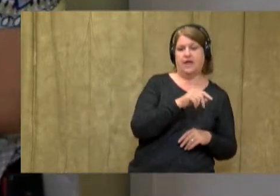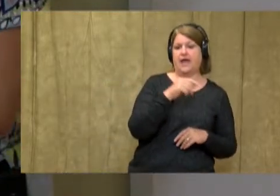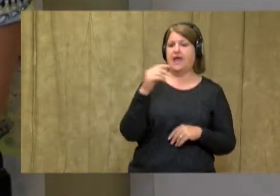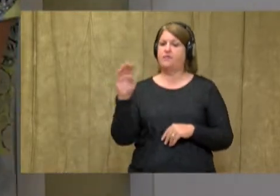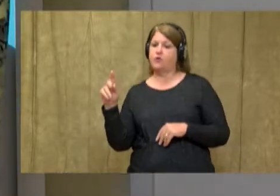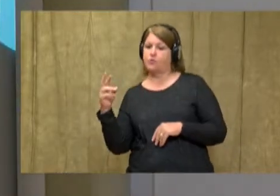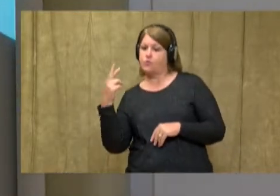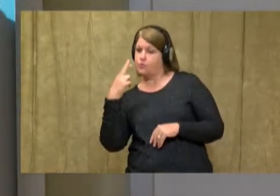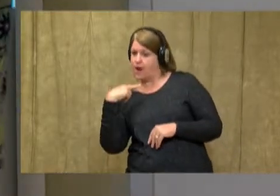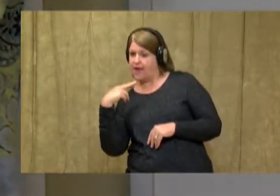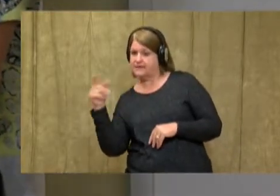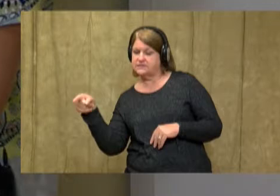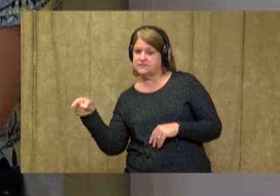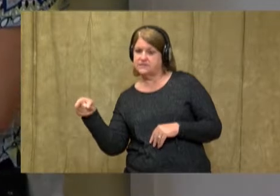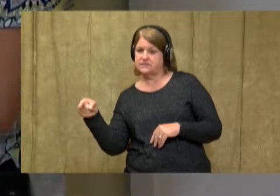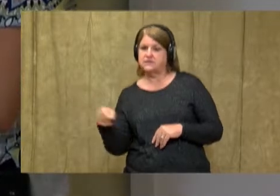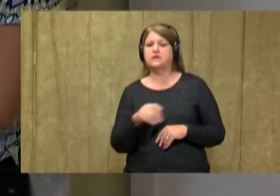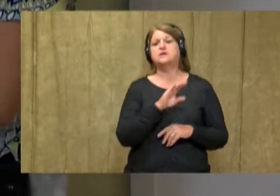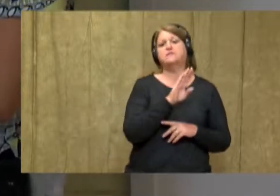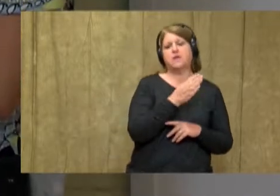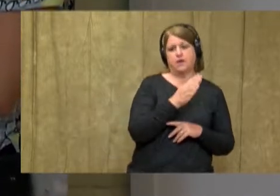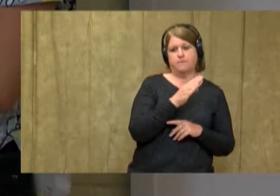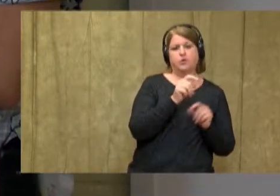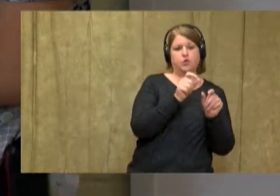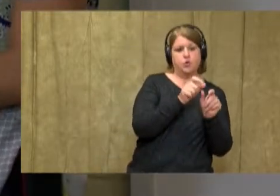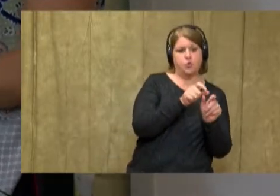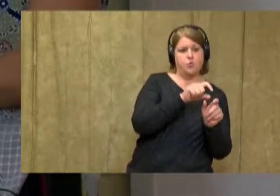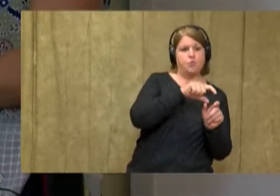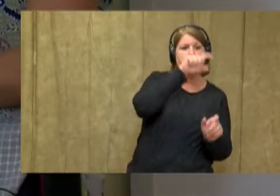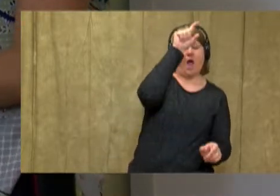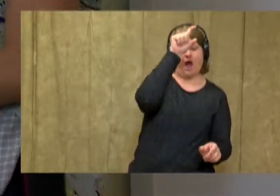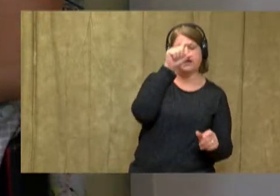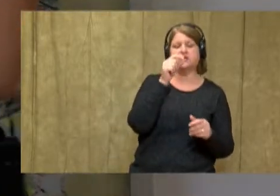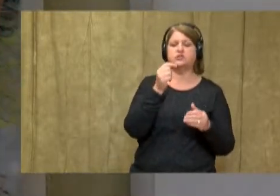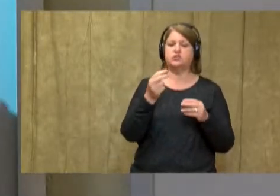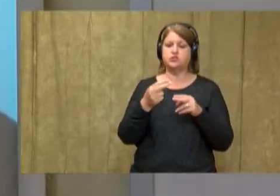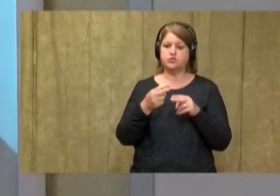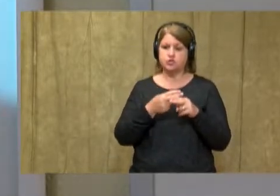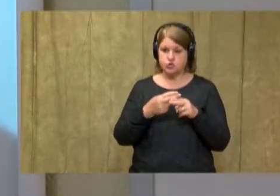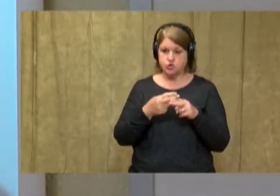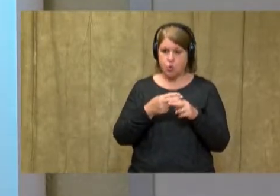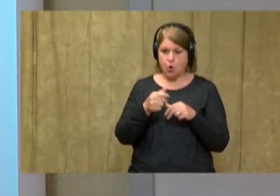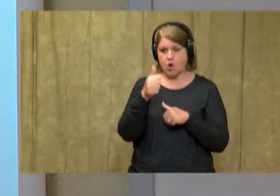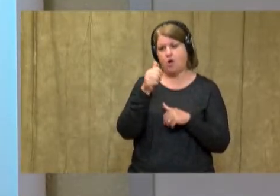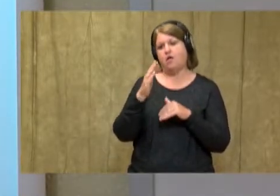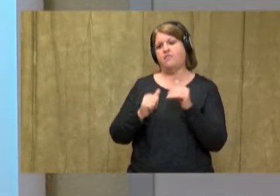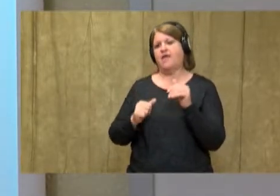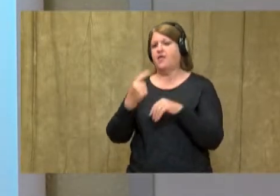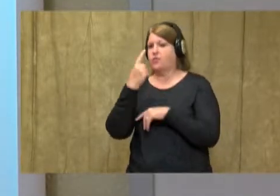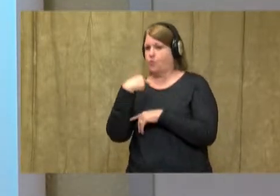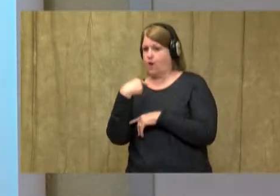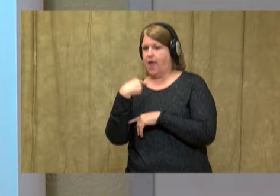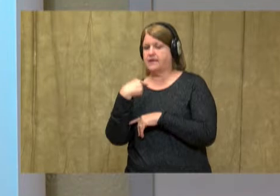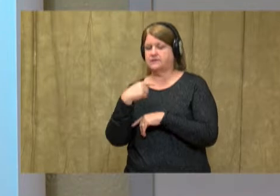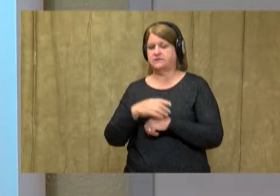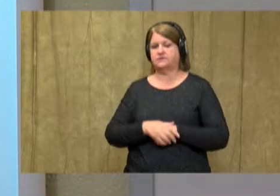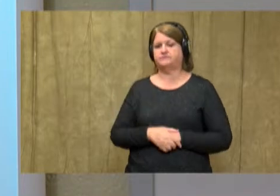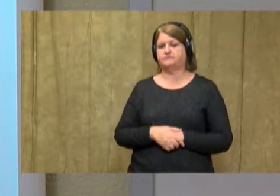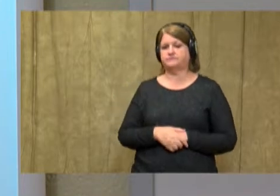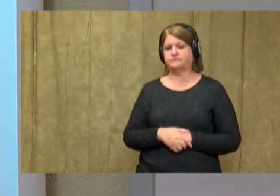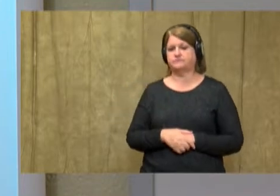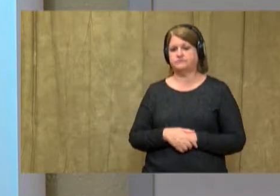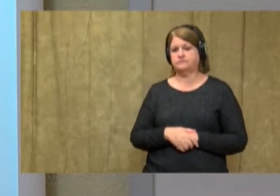The blue rod is shorter than the red. I'm going to fill in this blank with shorter.